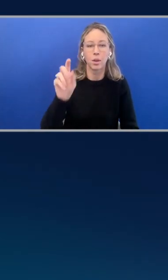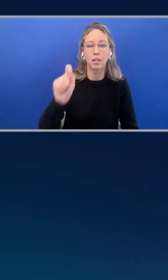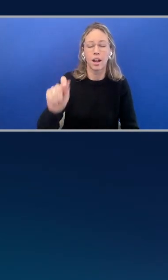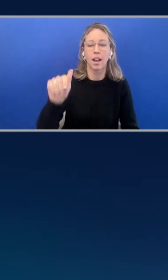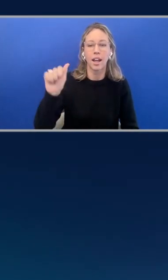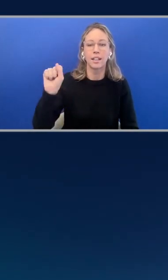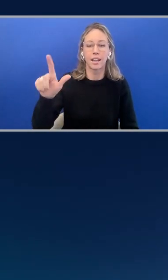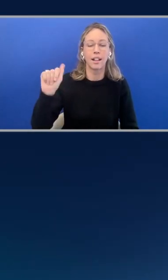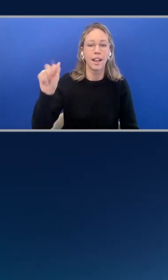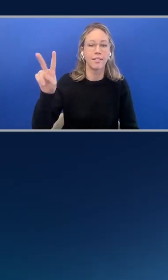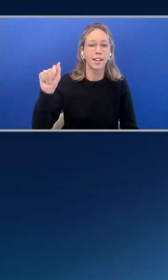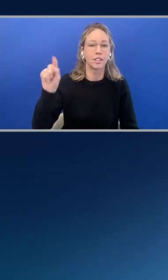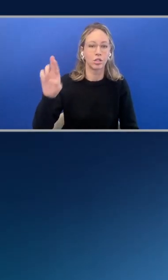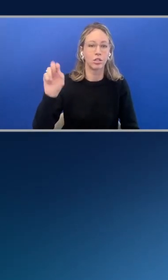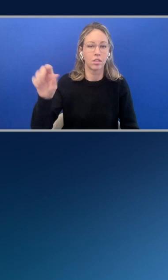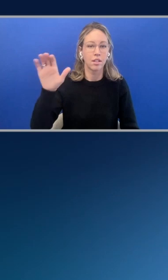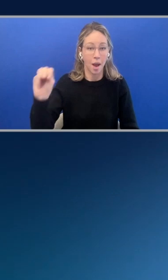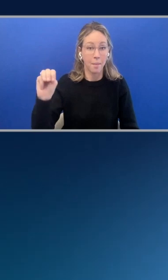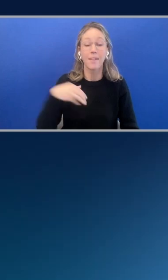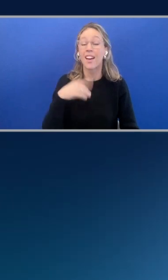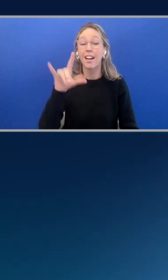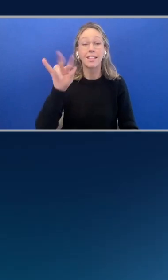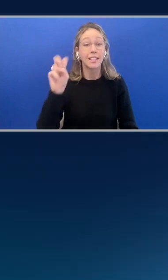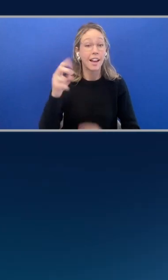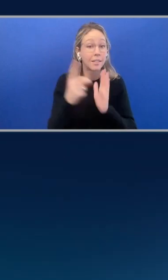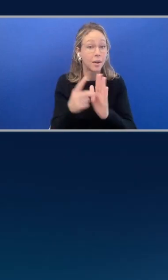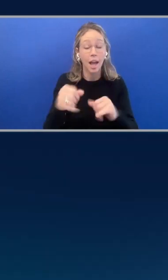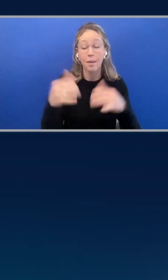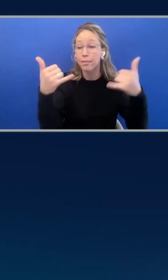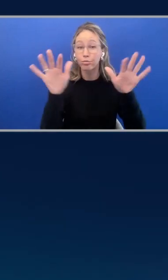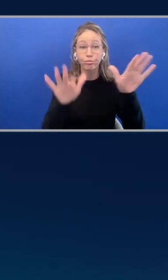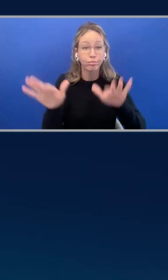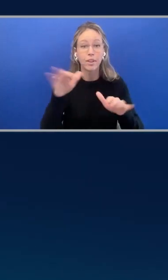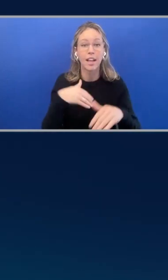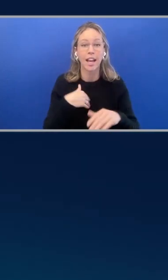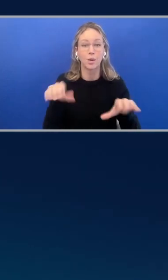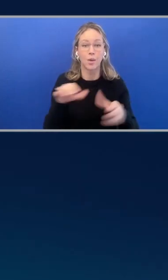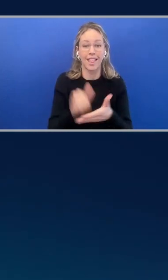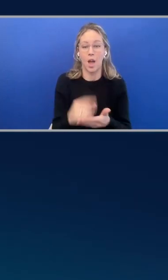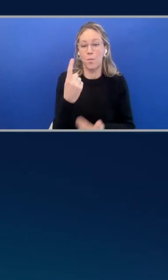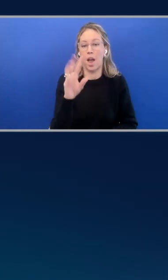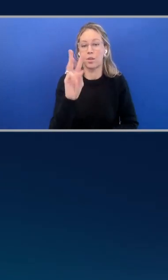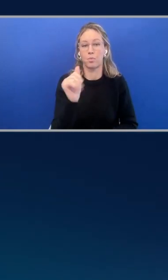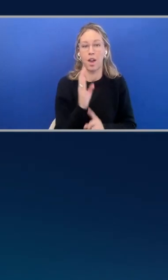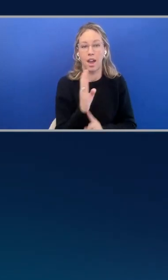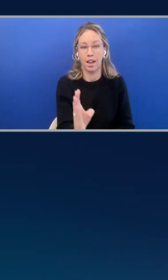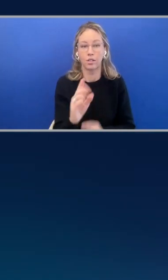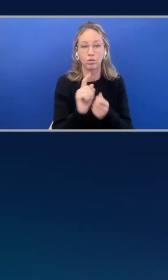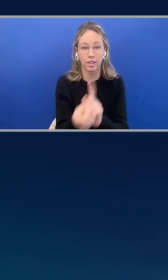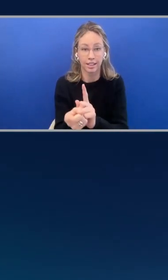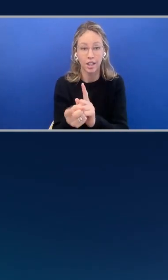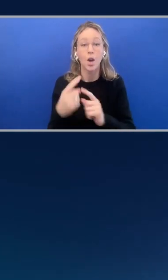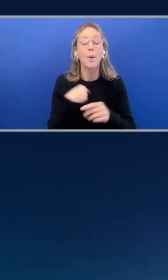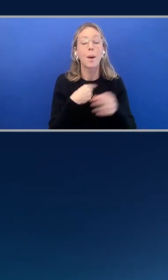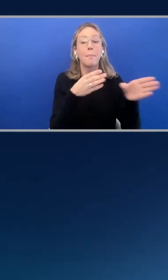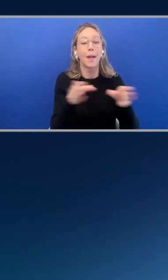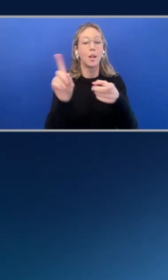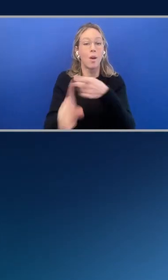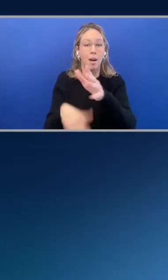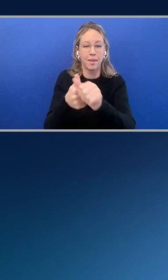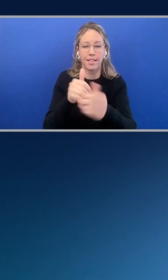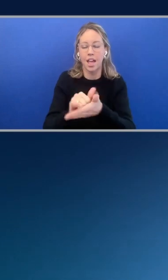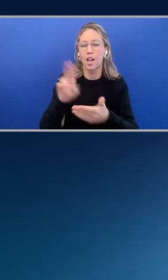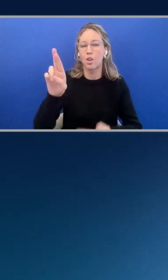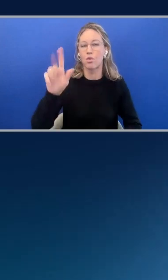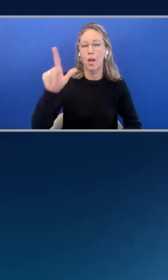www.aslavatars.com. It's a live demo. You can go and play with it and then do a one-way translation. And then we are planning to update that URL with this